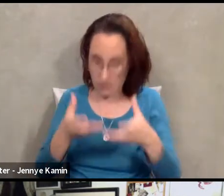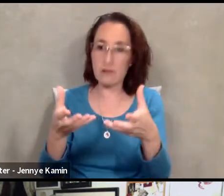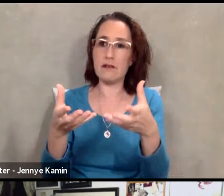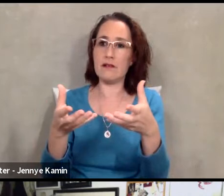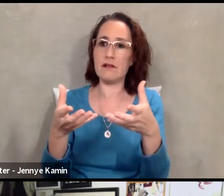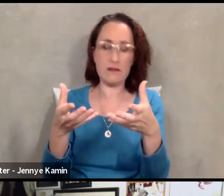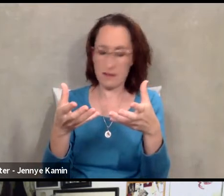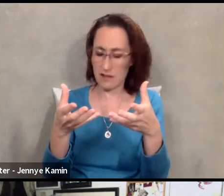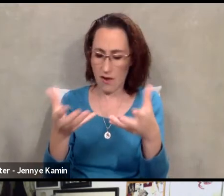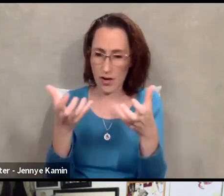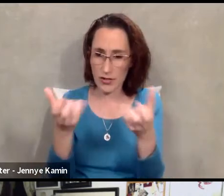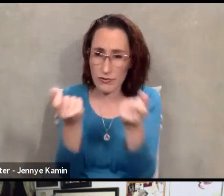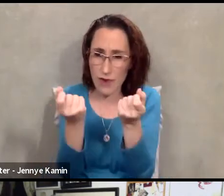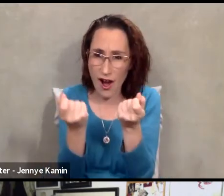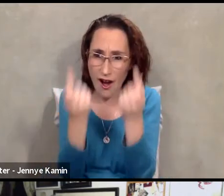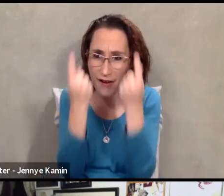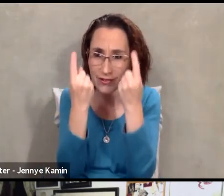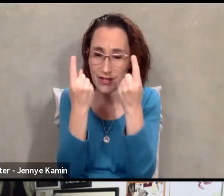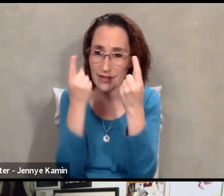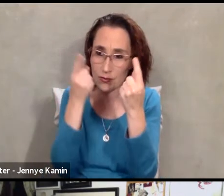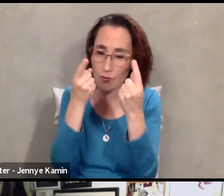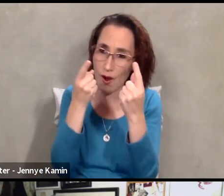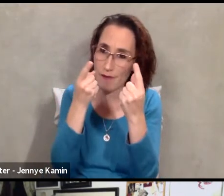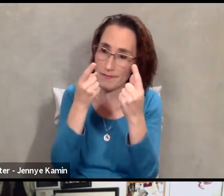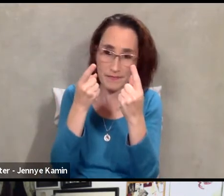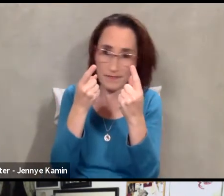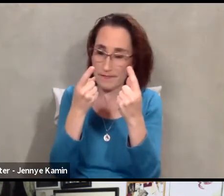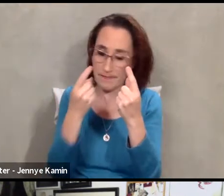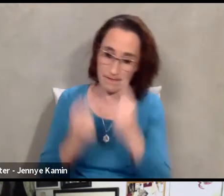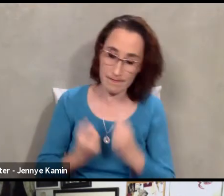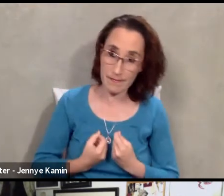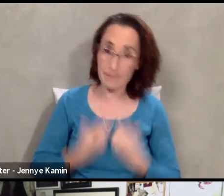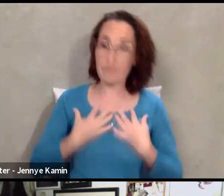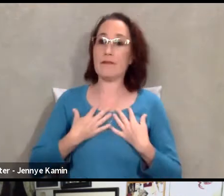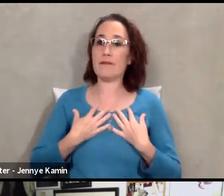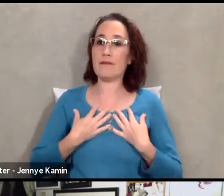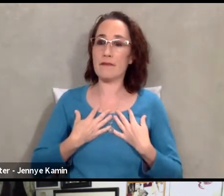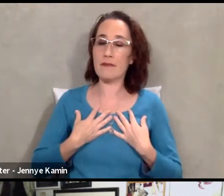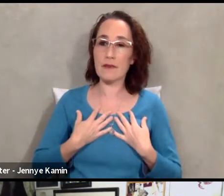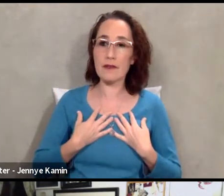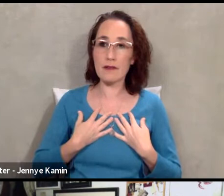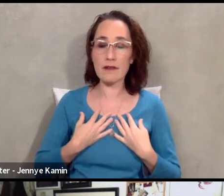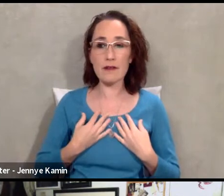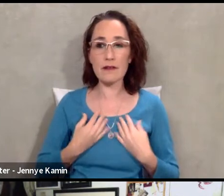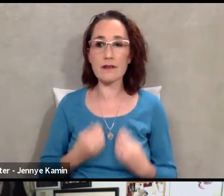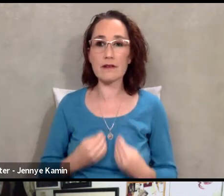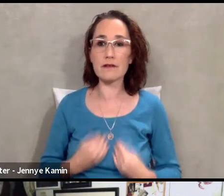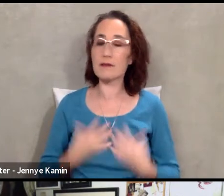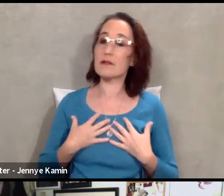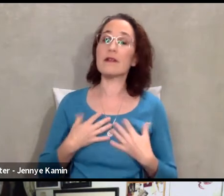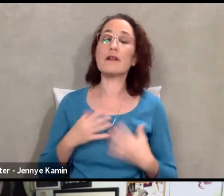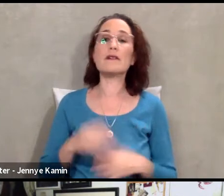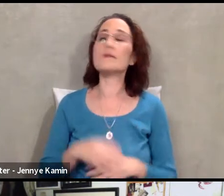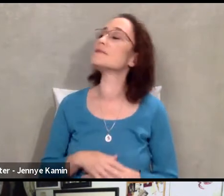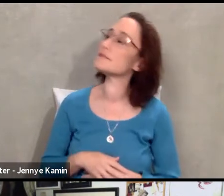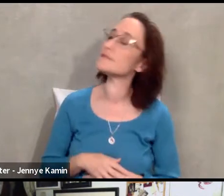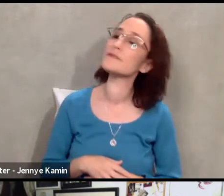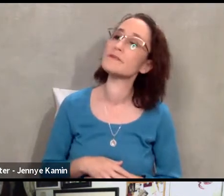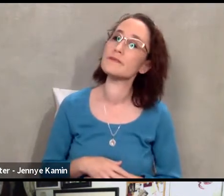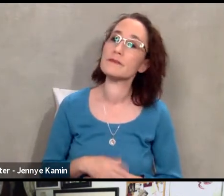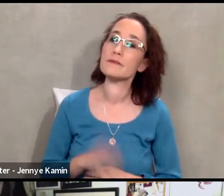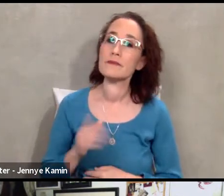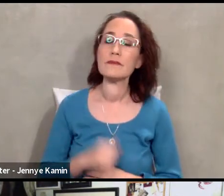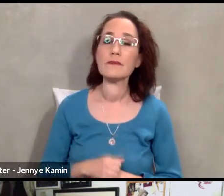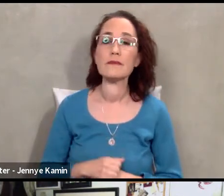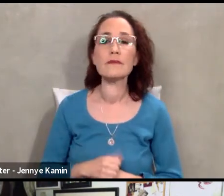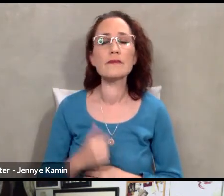make sense really as one single impetus. Right. And did you feel like there was something in, you know, when I think